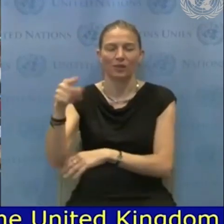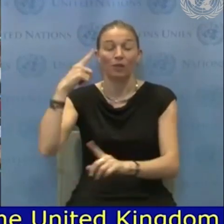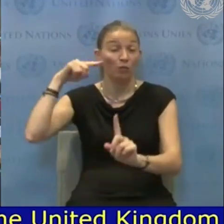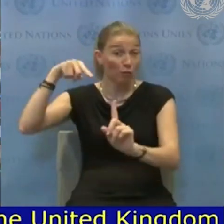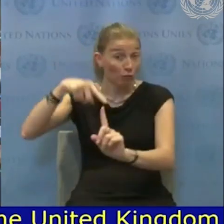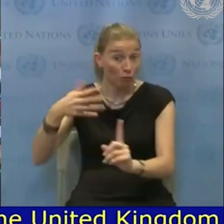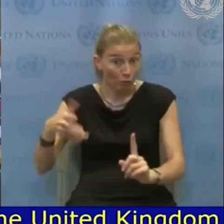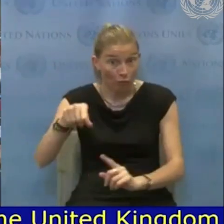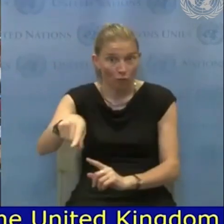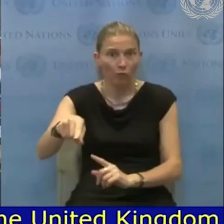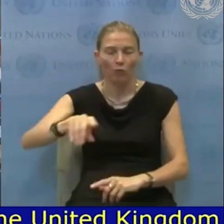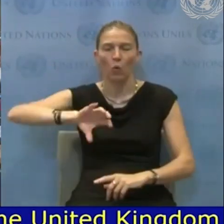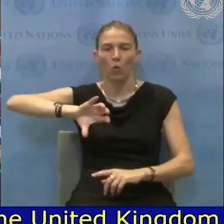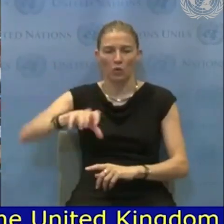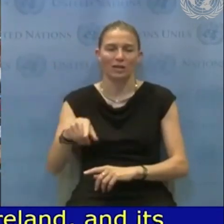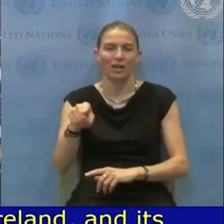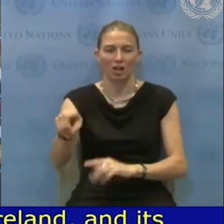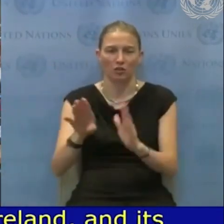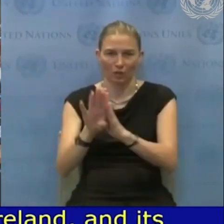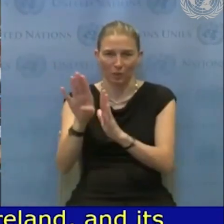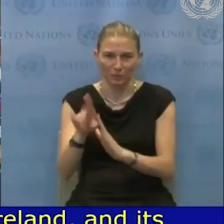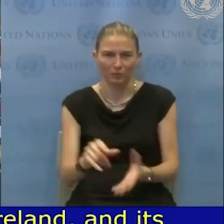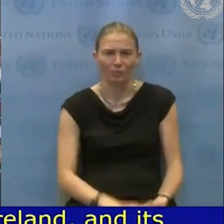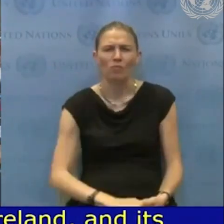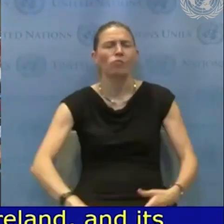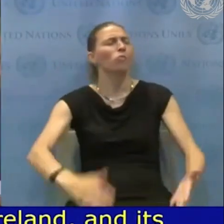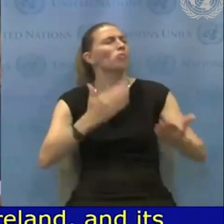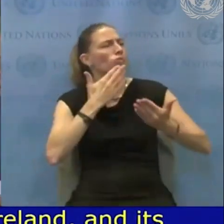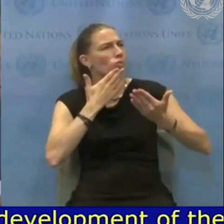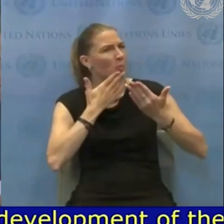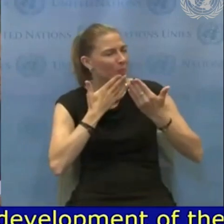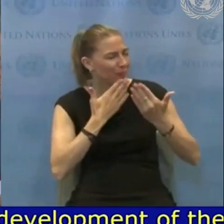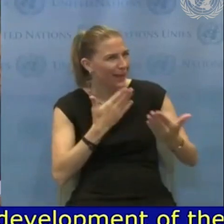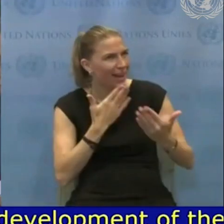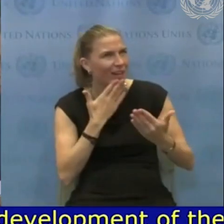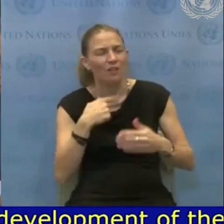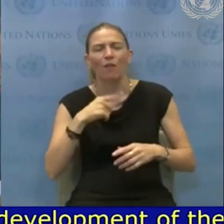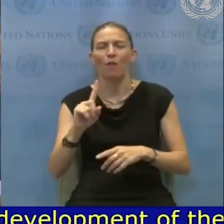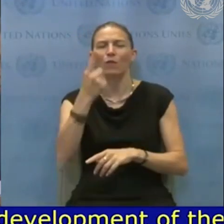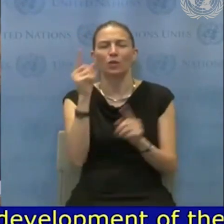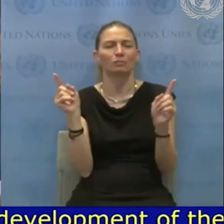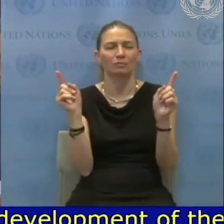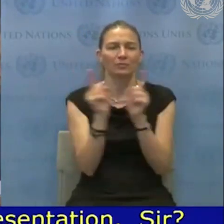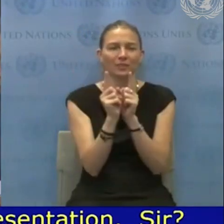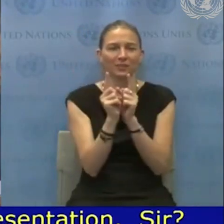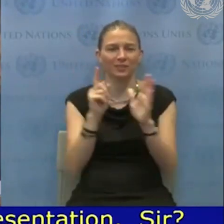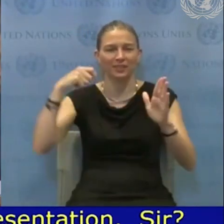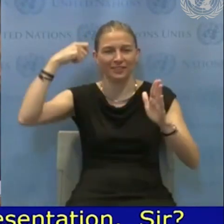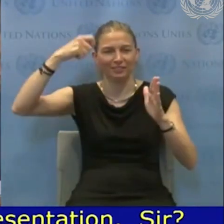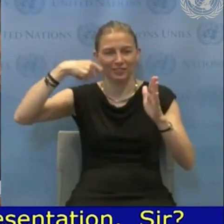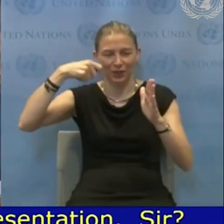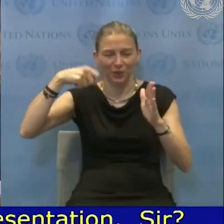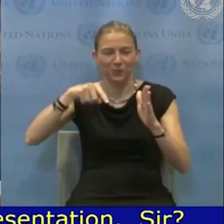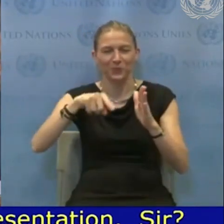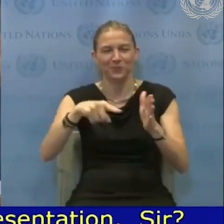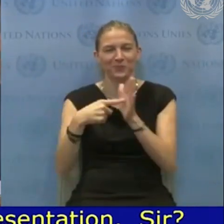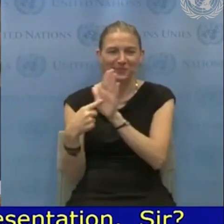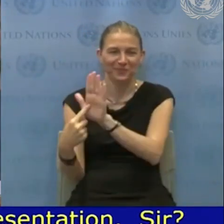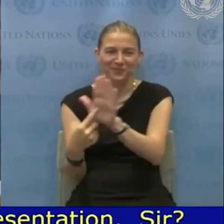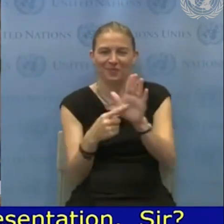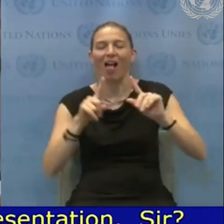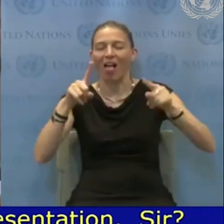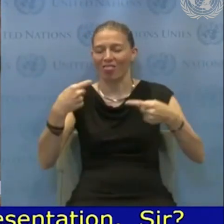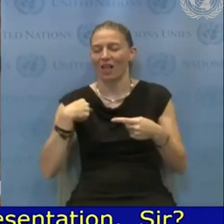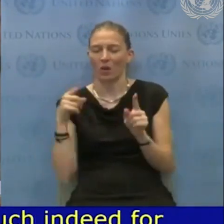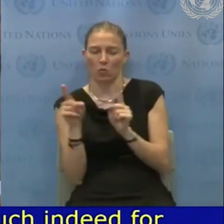Thank you all very, very much indeed for coming. We're going to start with a short video, and then I'm going to make some remarks and introduce my colleagues. So we're going to